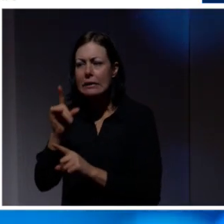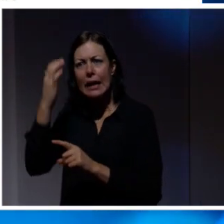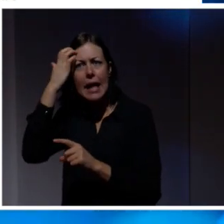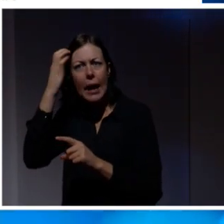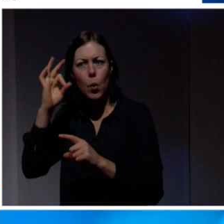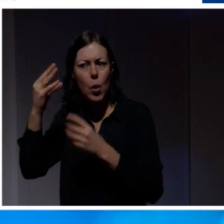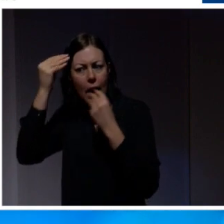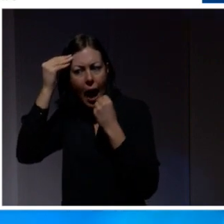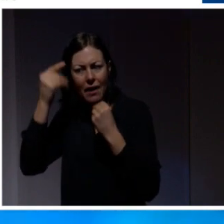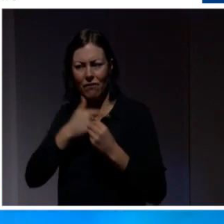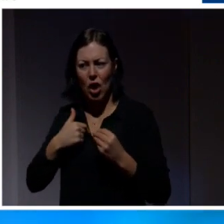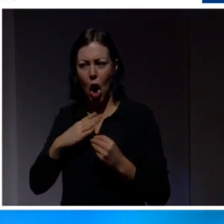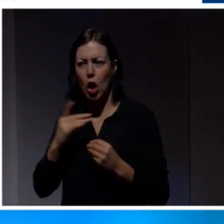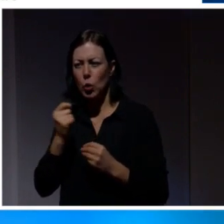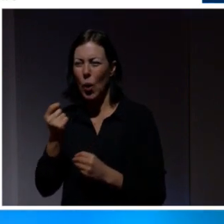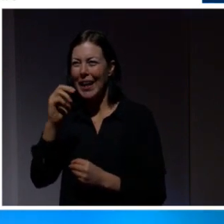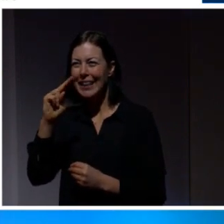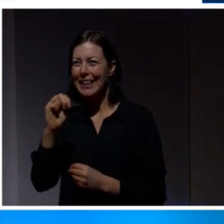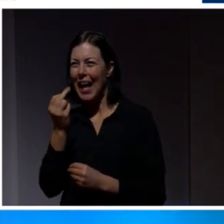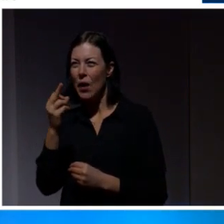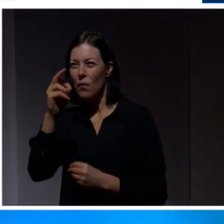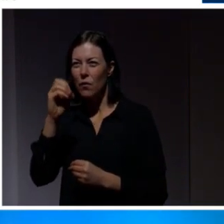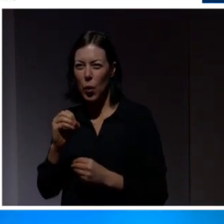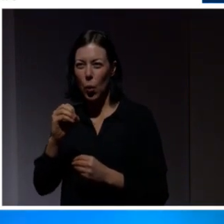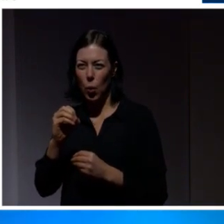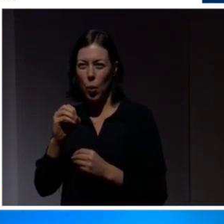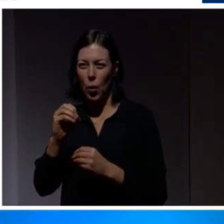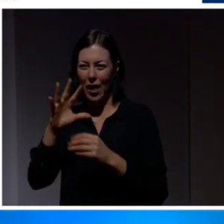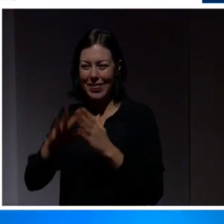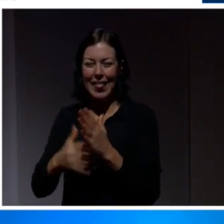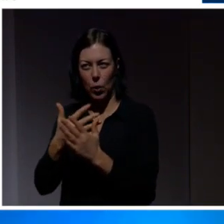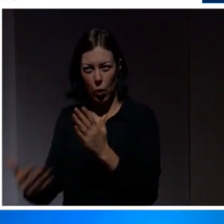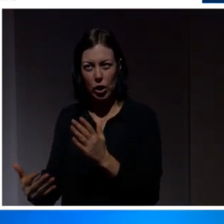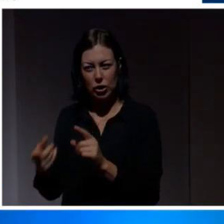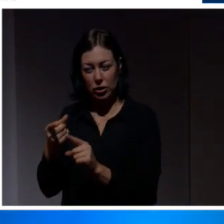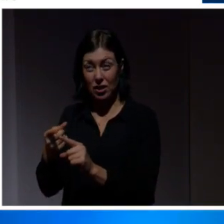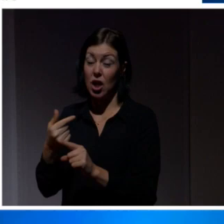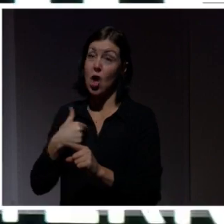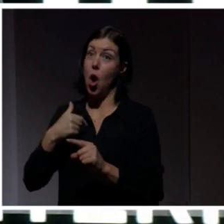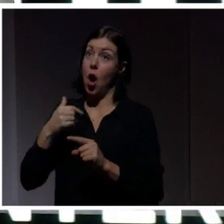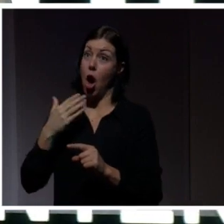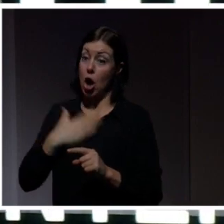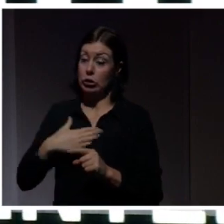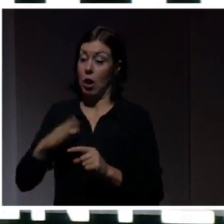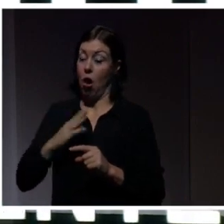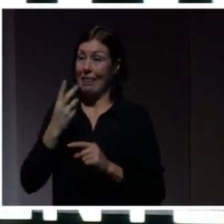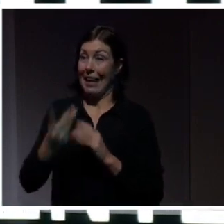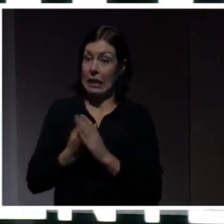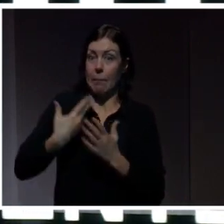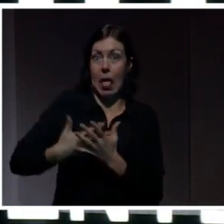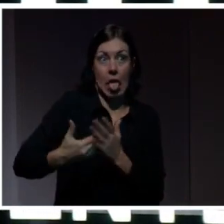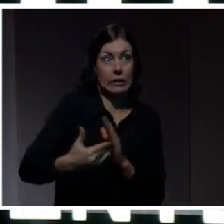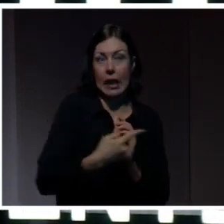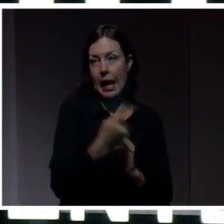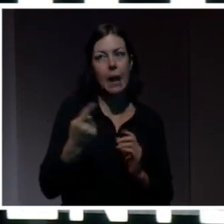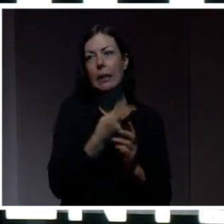things called neural networks. And I wish I had 3 hours with you. I'd tell you how neural networks worked, but I don't. So you just have to trust me on